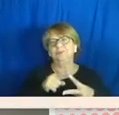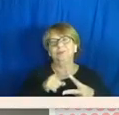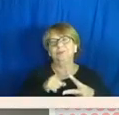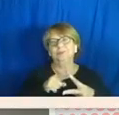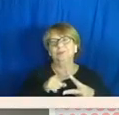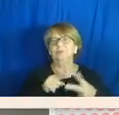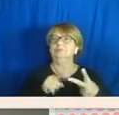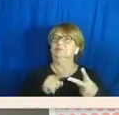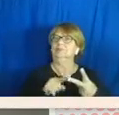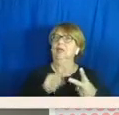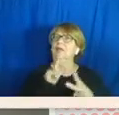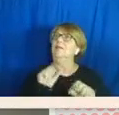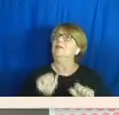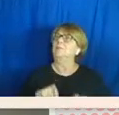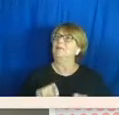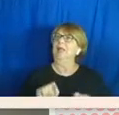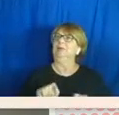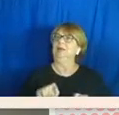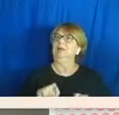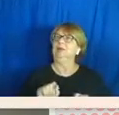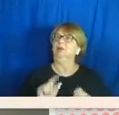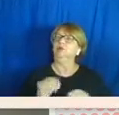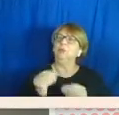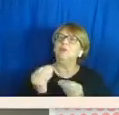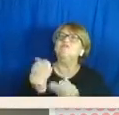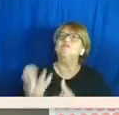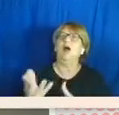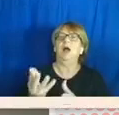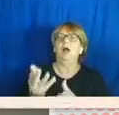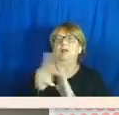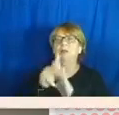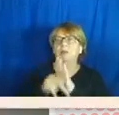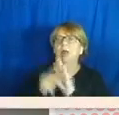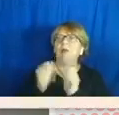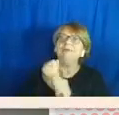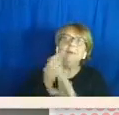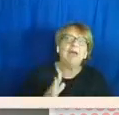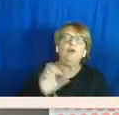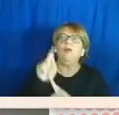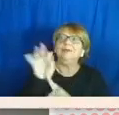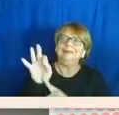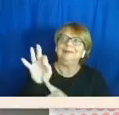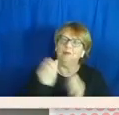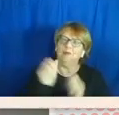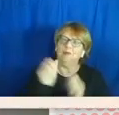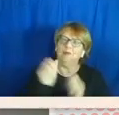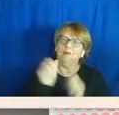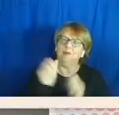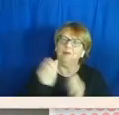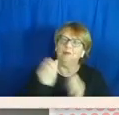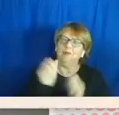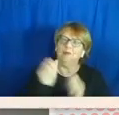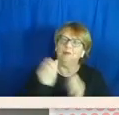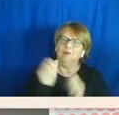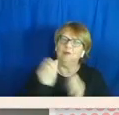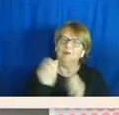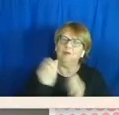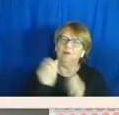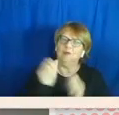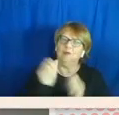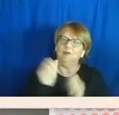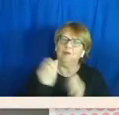ability to provide the policymaker or staff with the information they need. And if you do